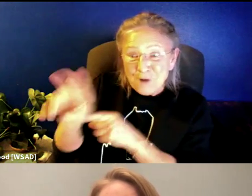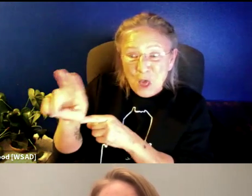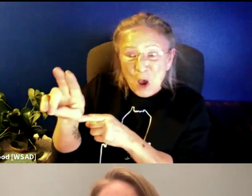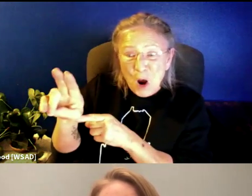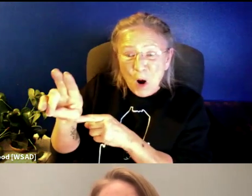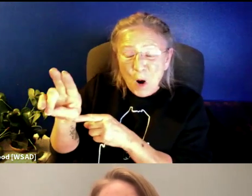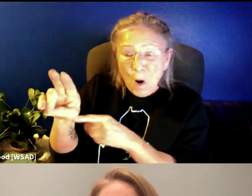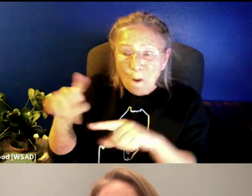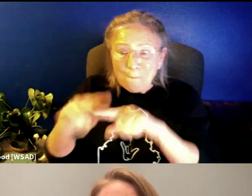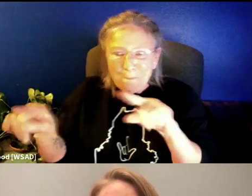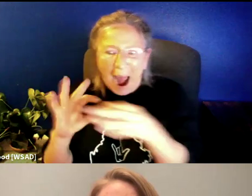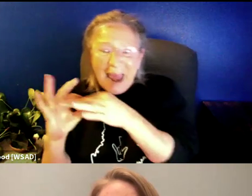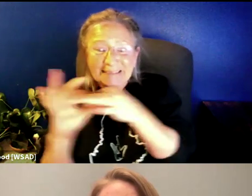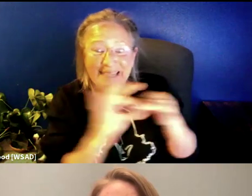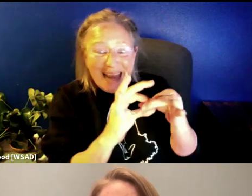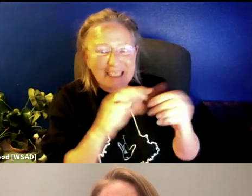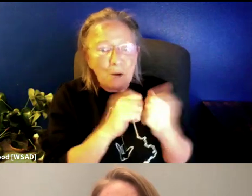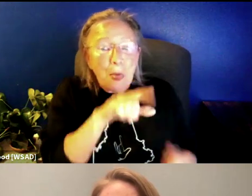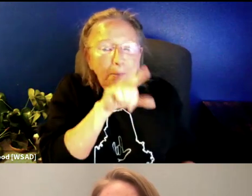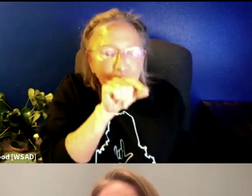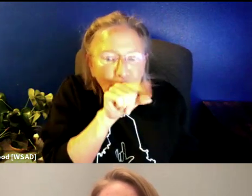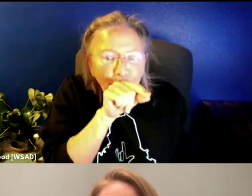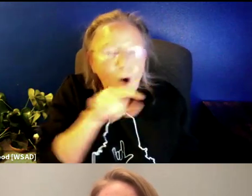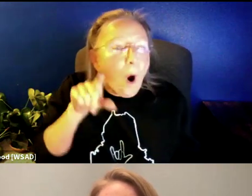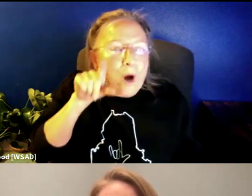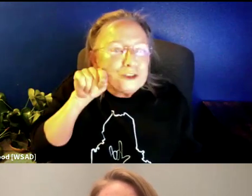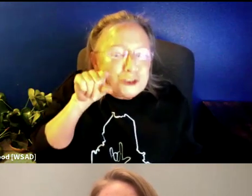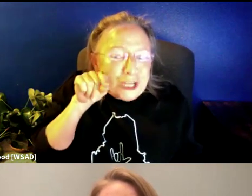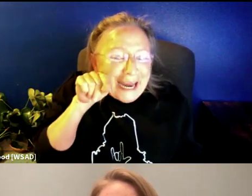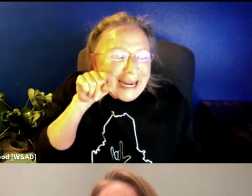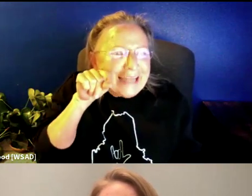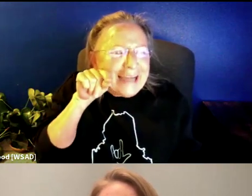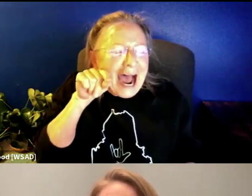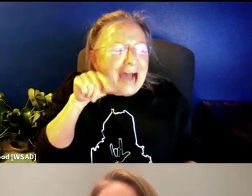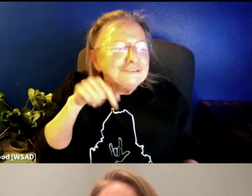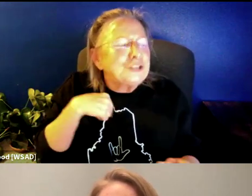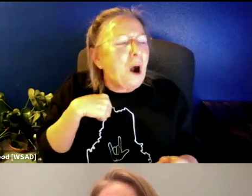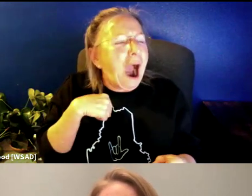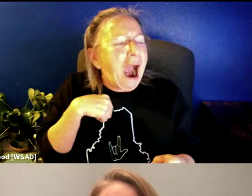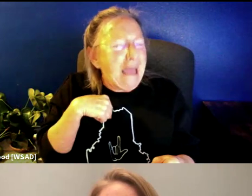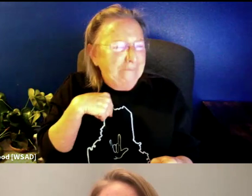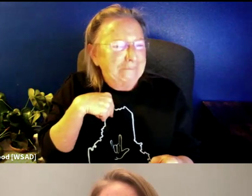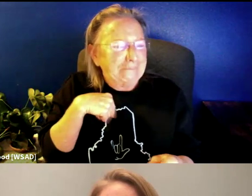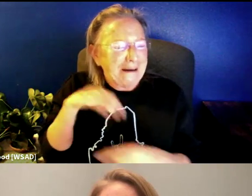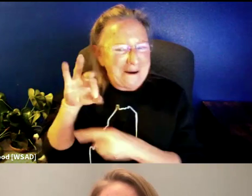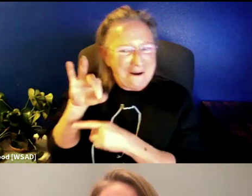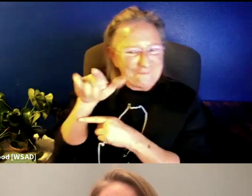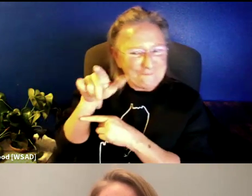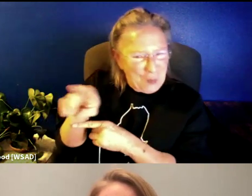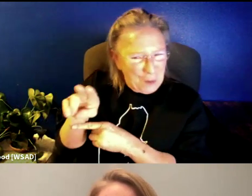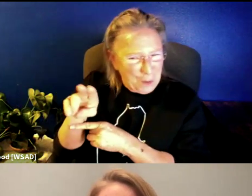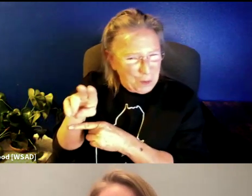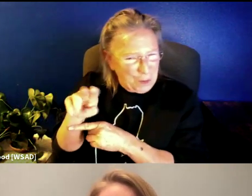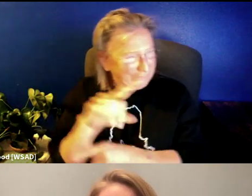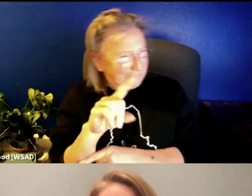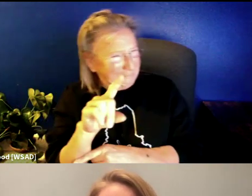And so I know there's the flu, but is that associated with birds and chickens? I